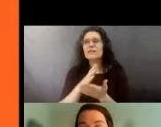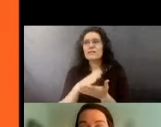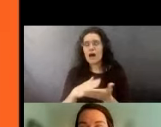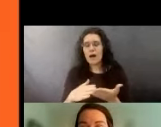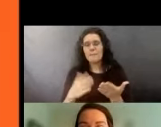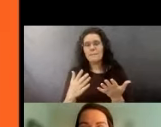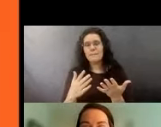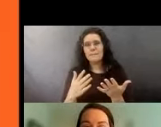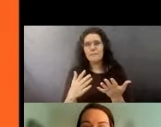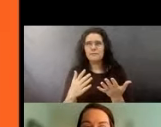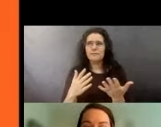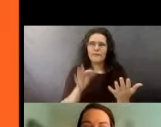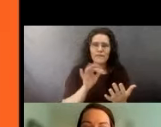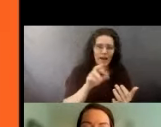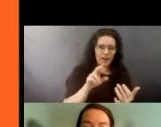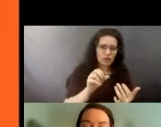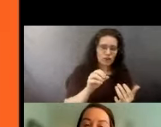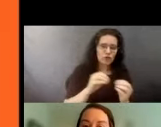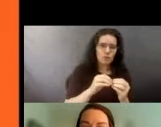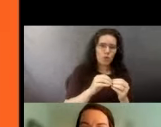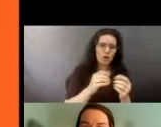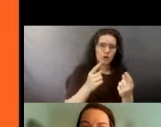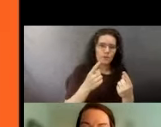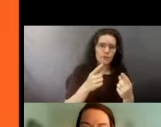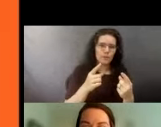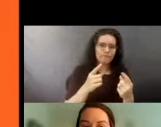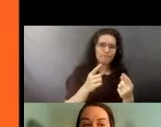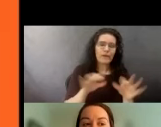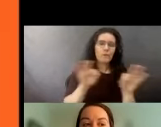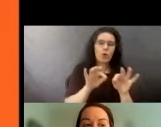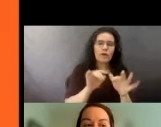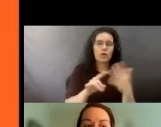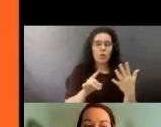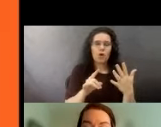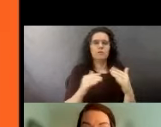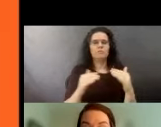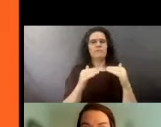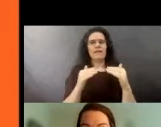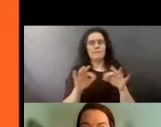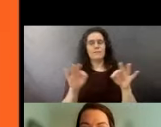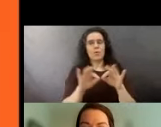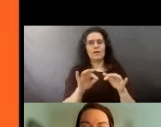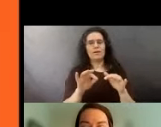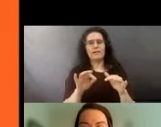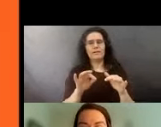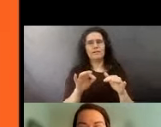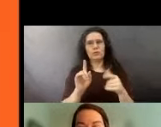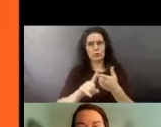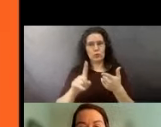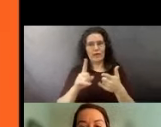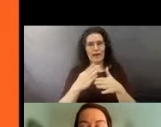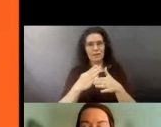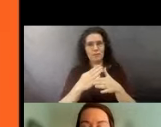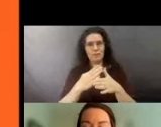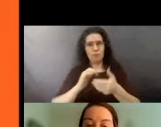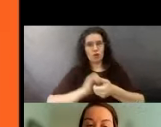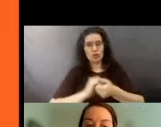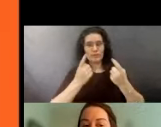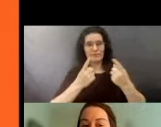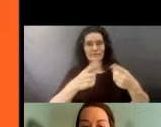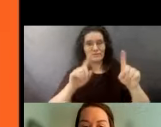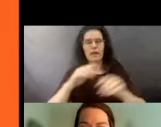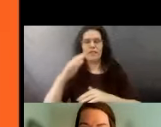if not more important, to the successful operation of a partnership than the actual legal or social determinants